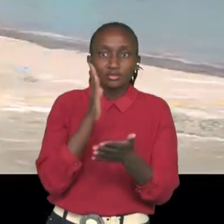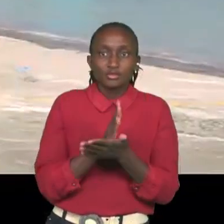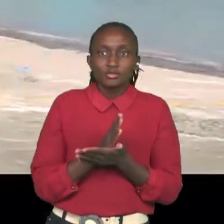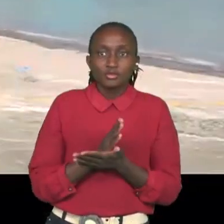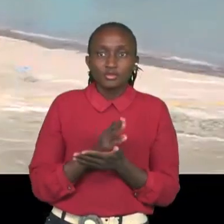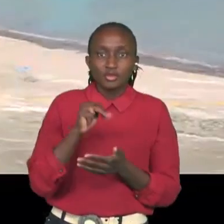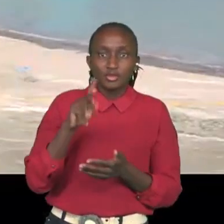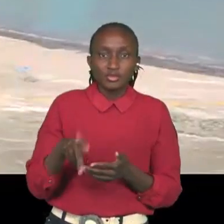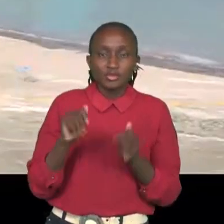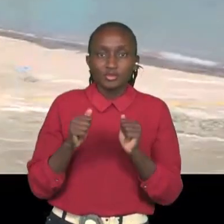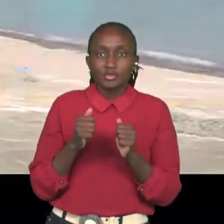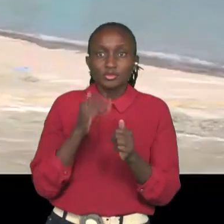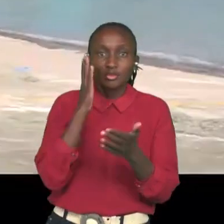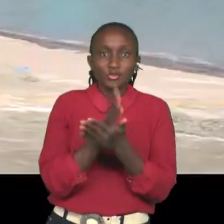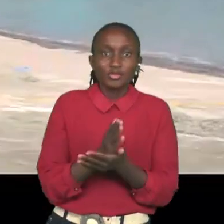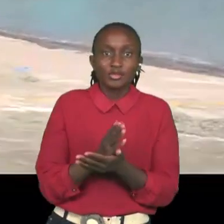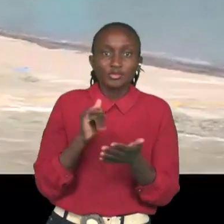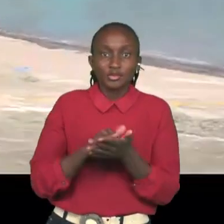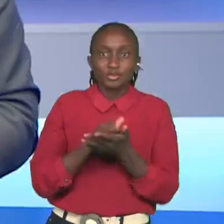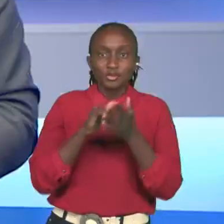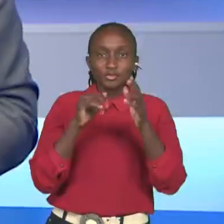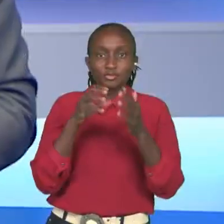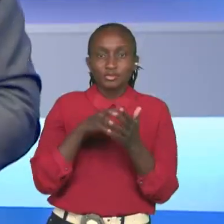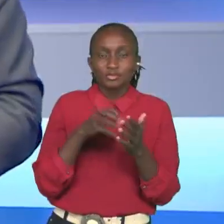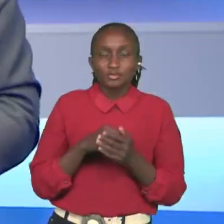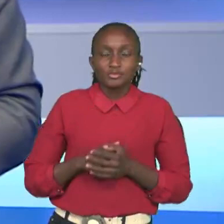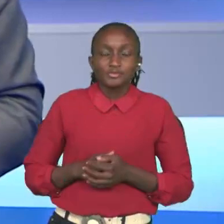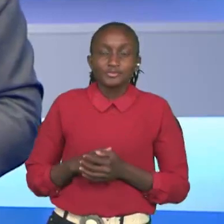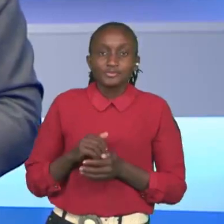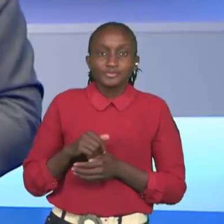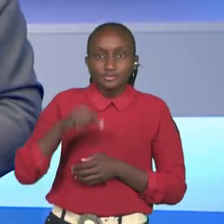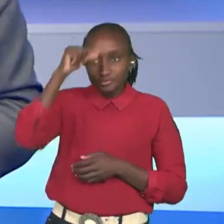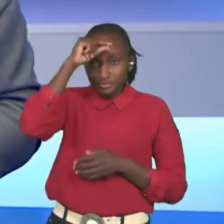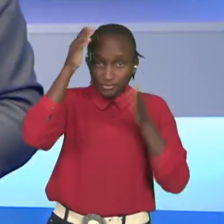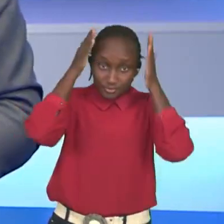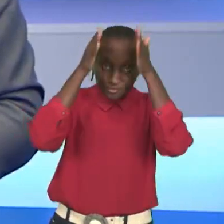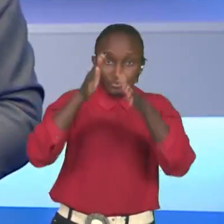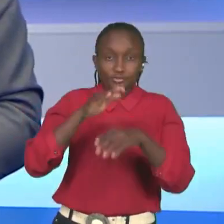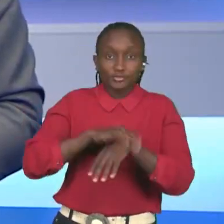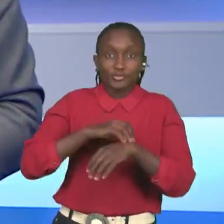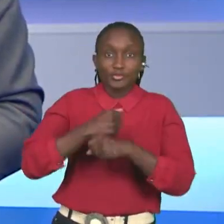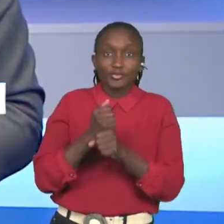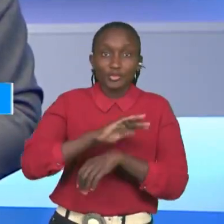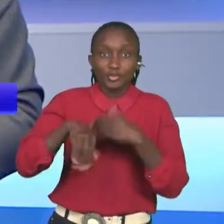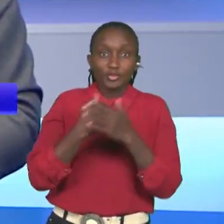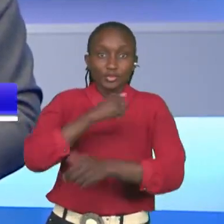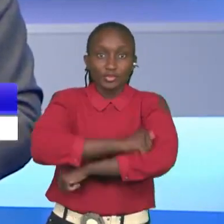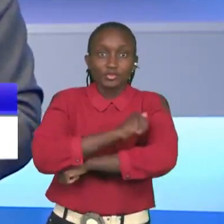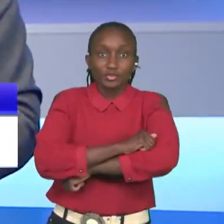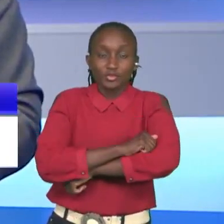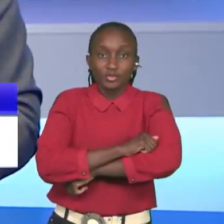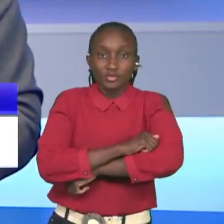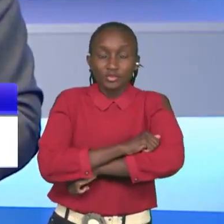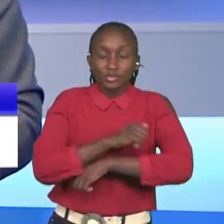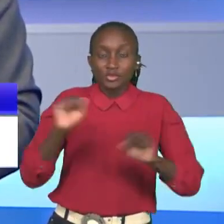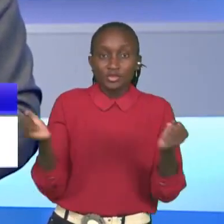MD anaweza thibitisha swala hilo haja lichukulia kipaumbele. The government is focused on making all schools in the country habitable for